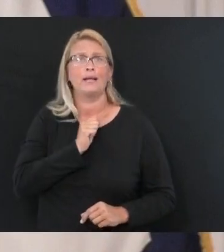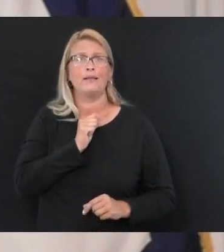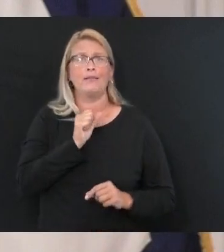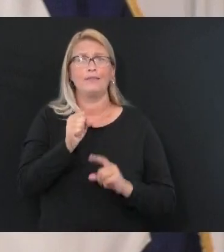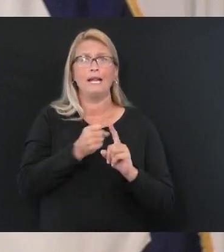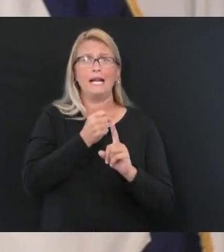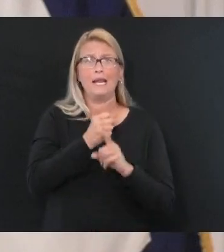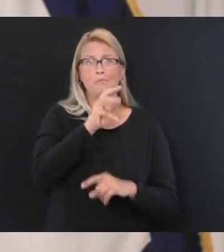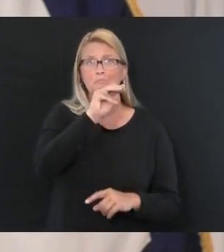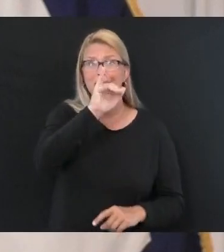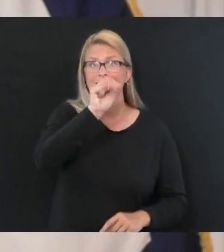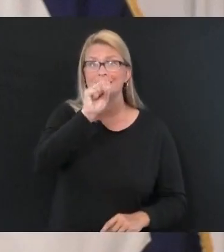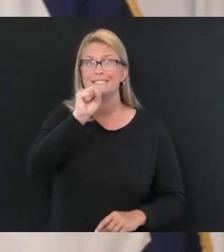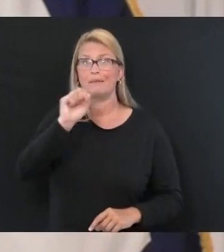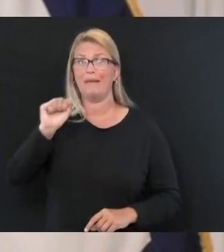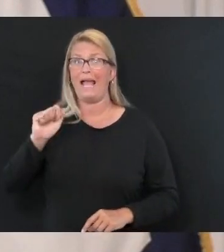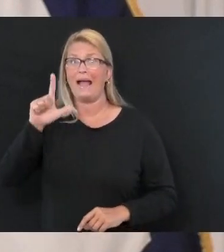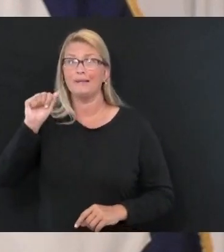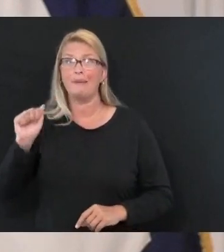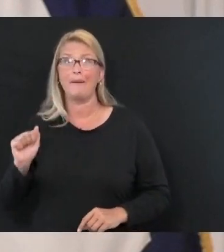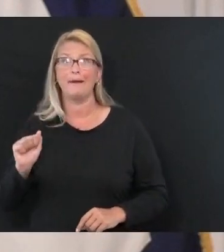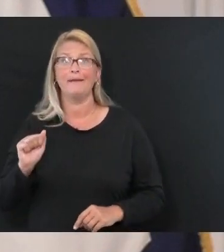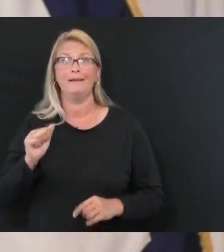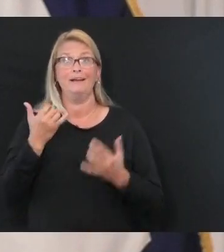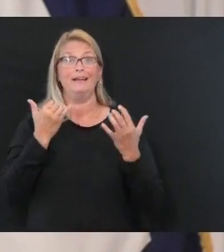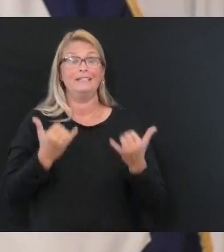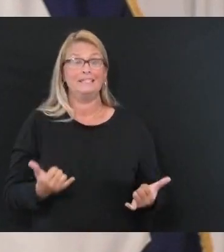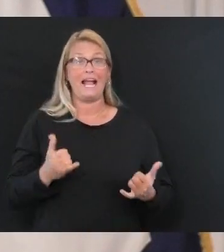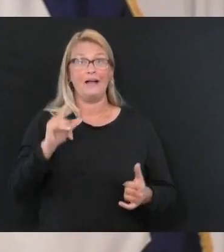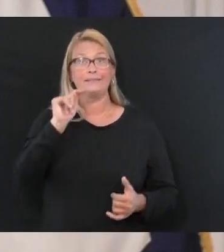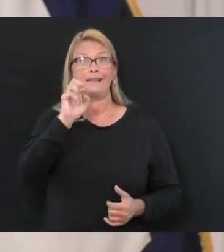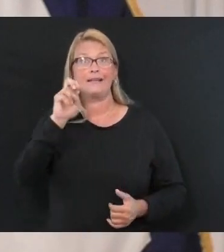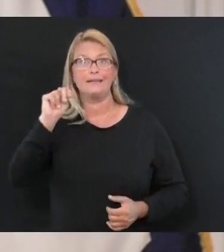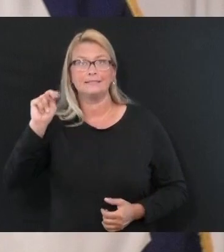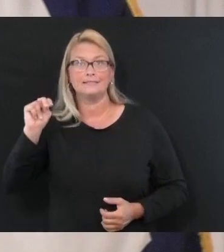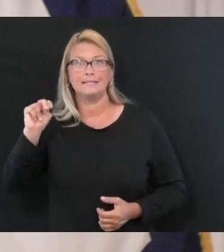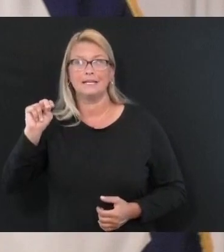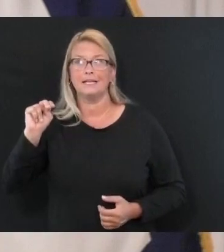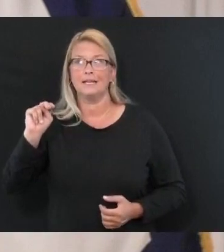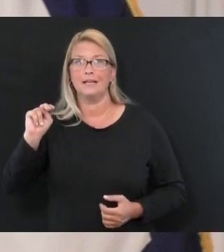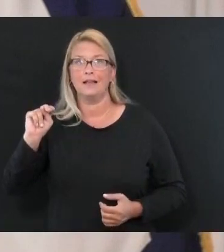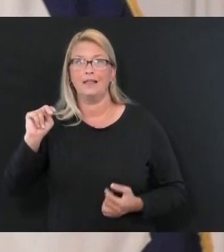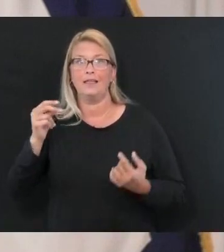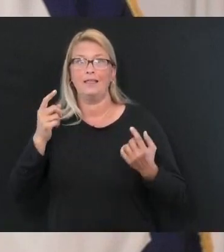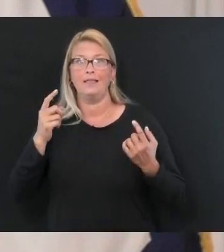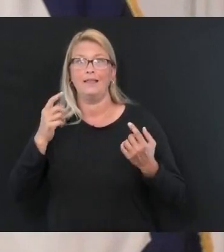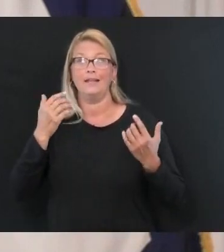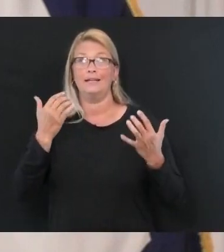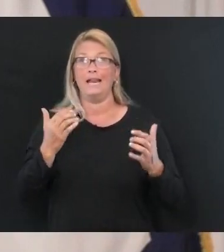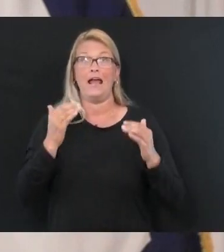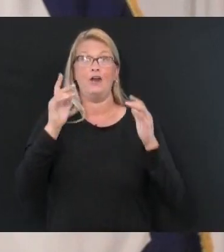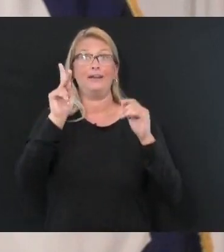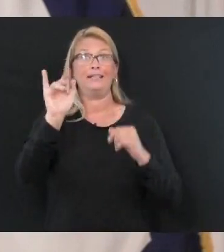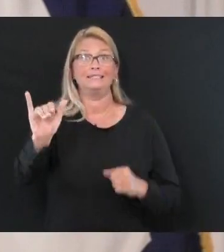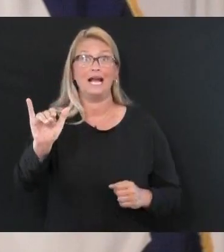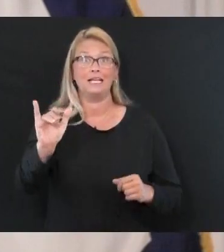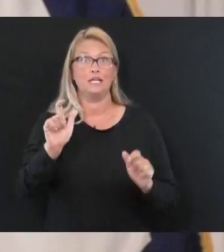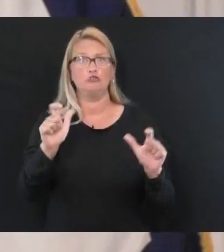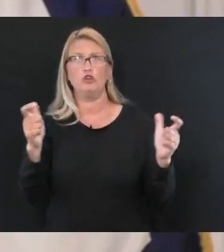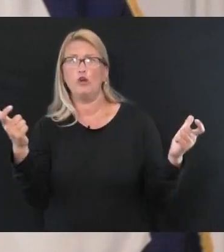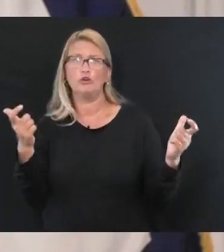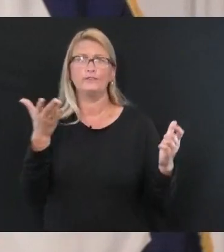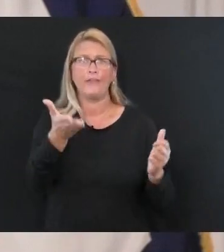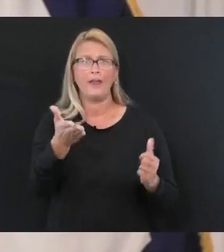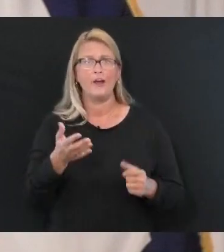Mississippi, Alabama, and then all of a sudden it was in Tennessee, and then all of a sudden, voila, it's in Kentucky in a great big way.